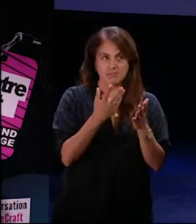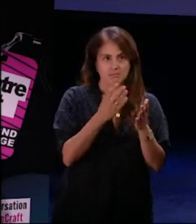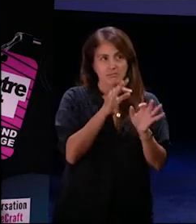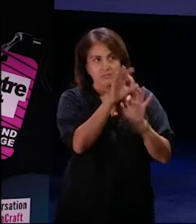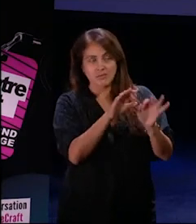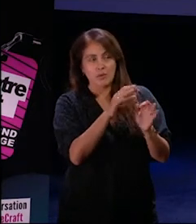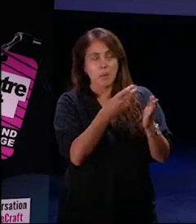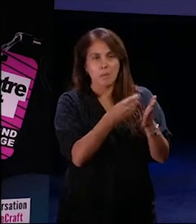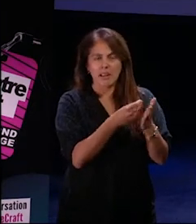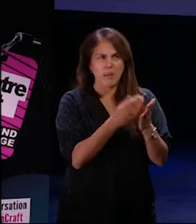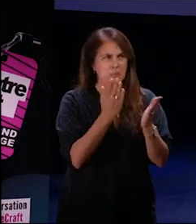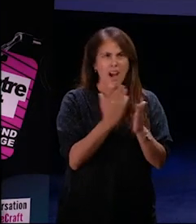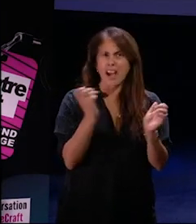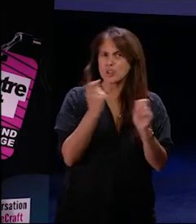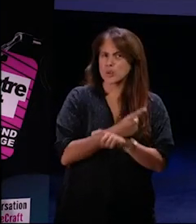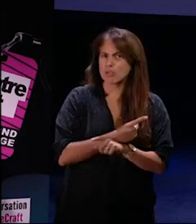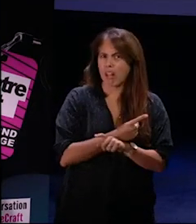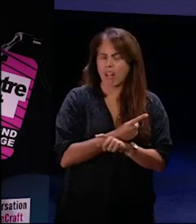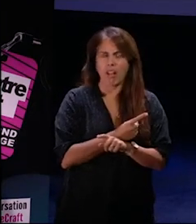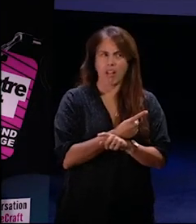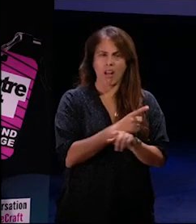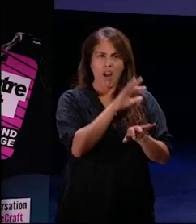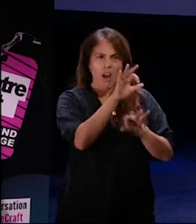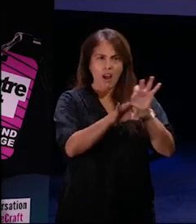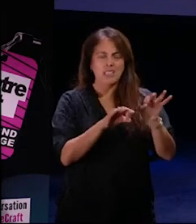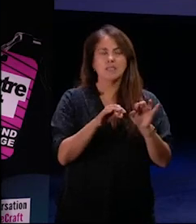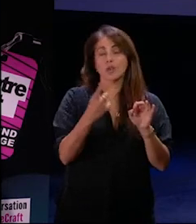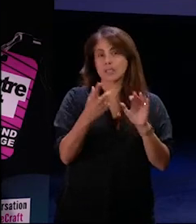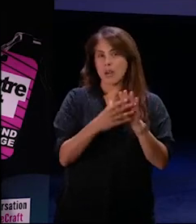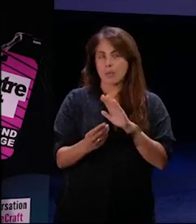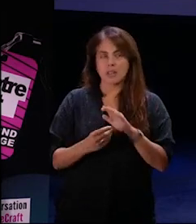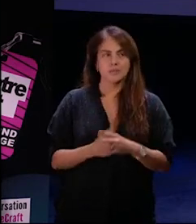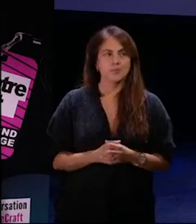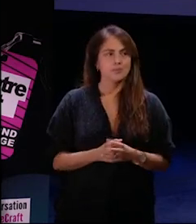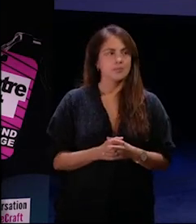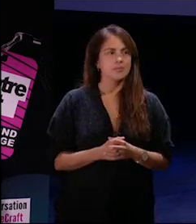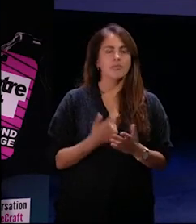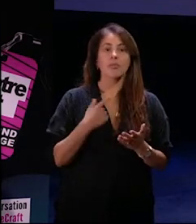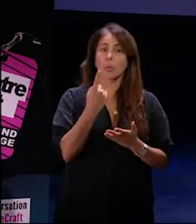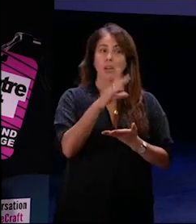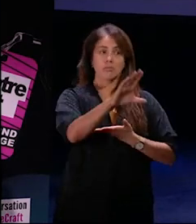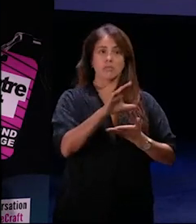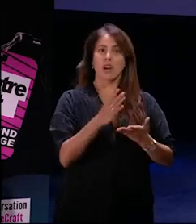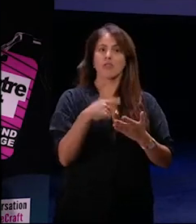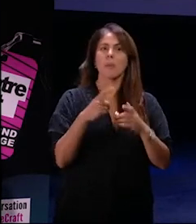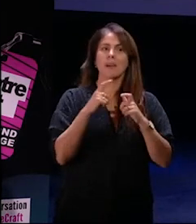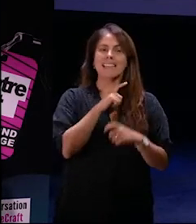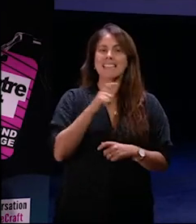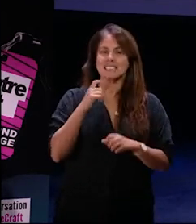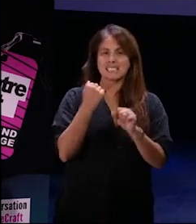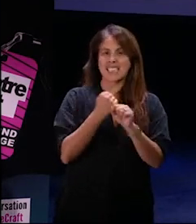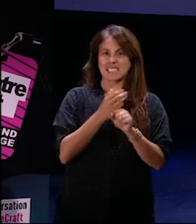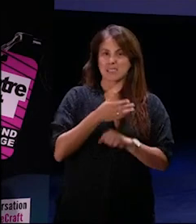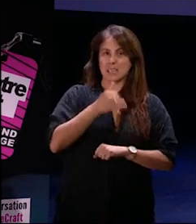we got it from unusual places. And, you know, for instance, one of our things was funded by Guinness. So they gave